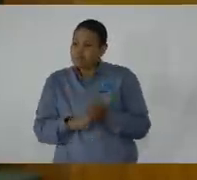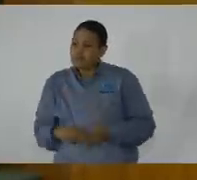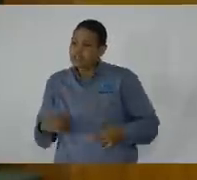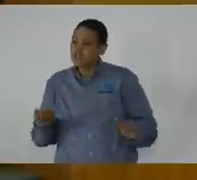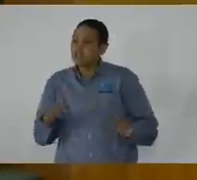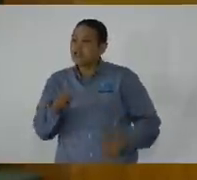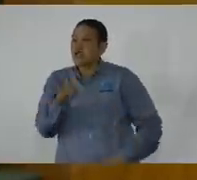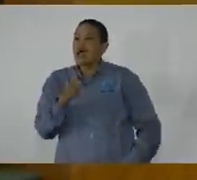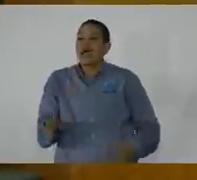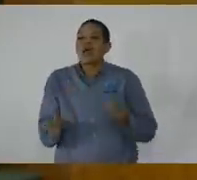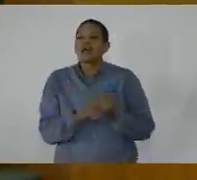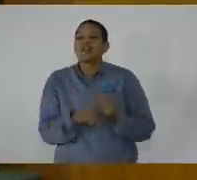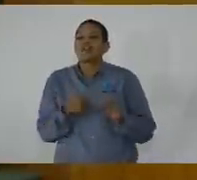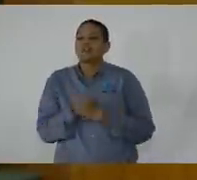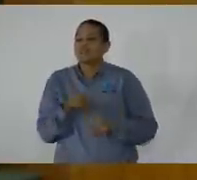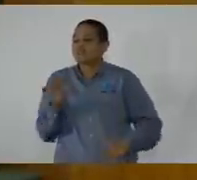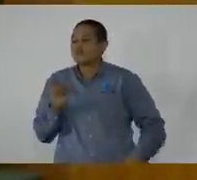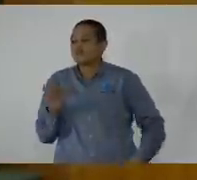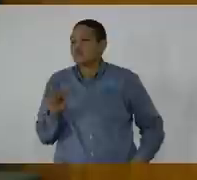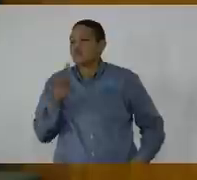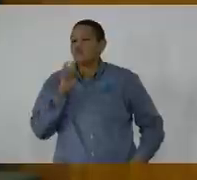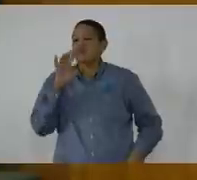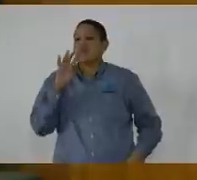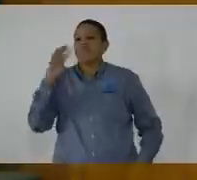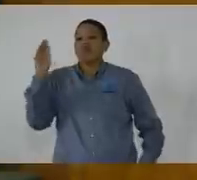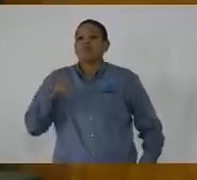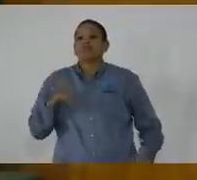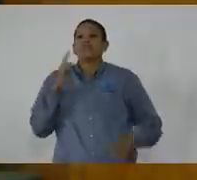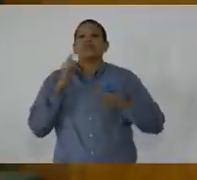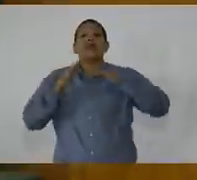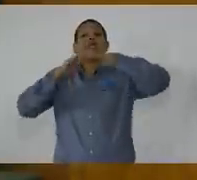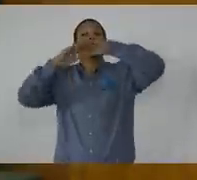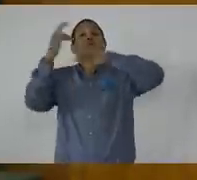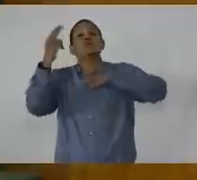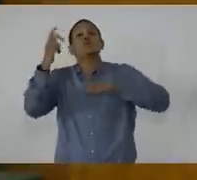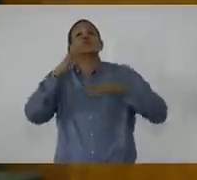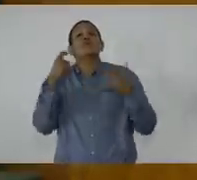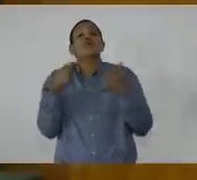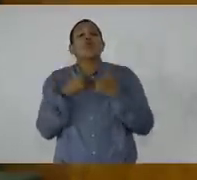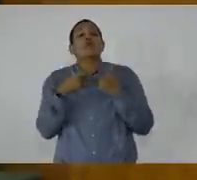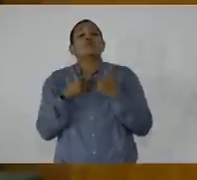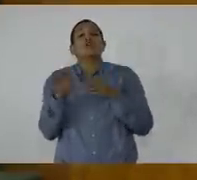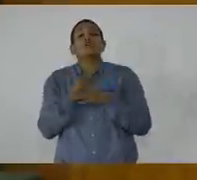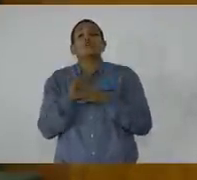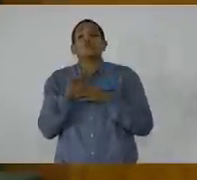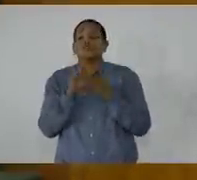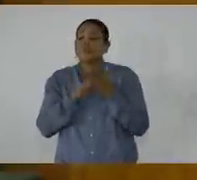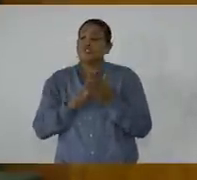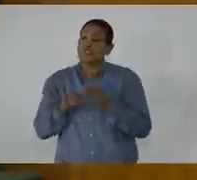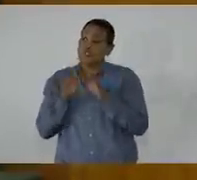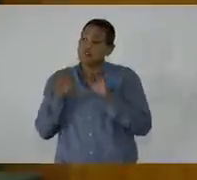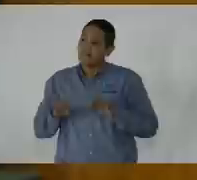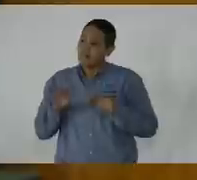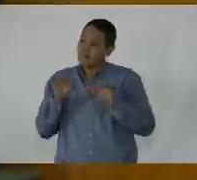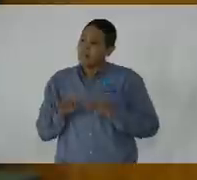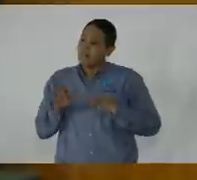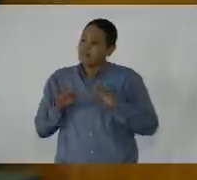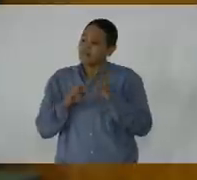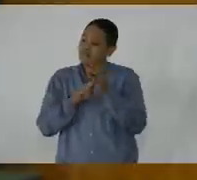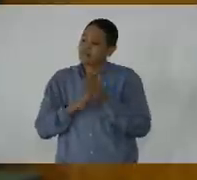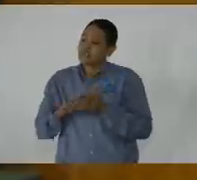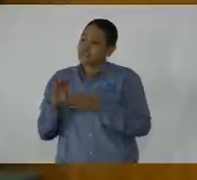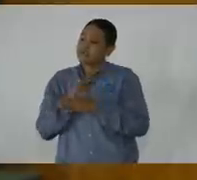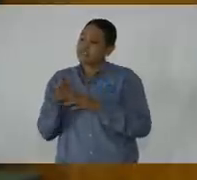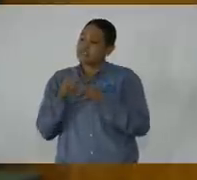There was also a 54% increase in the use of the electronic business registration form to register business